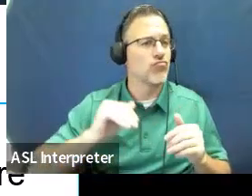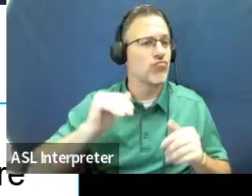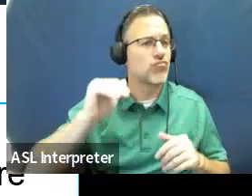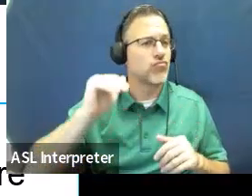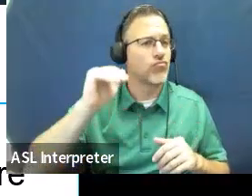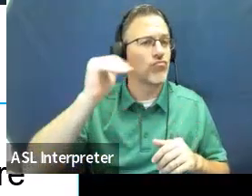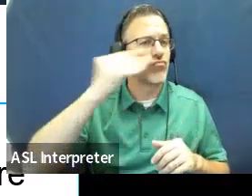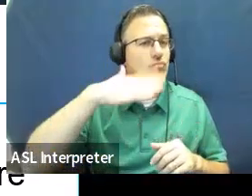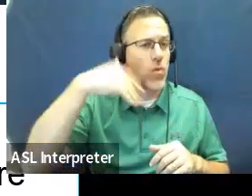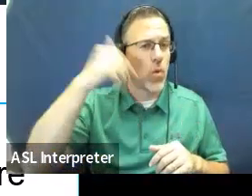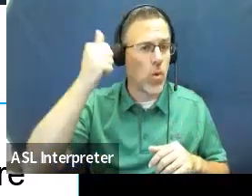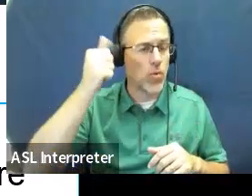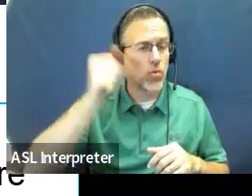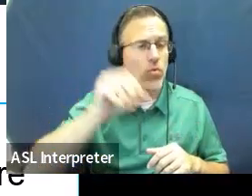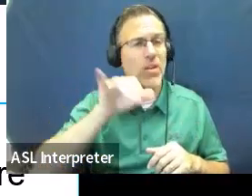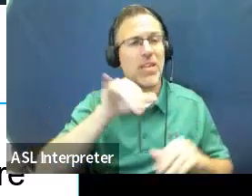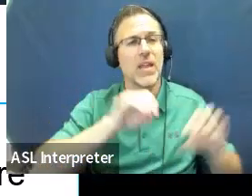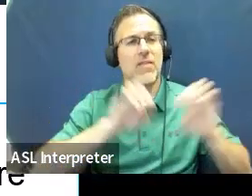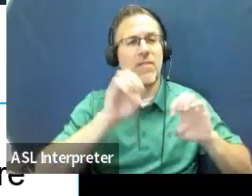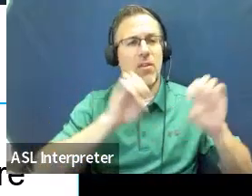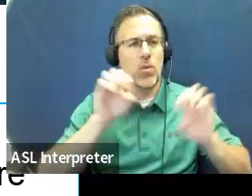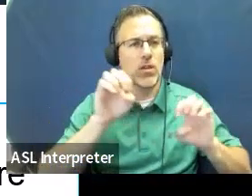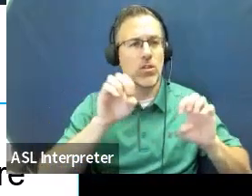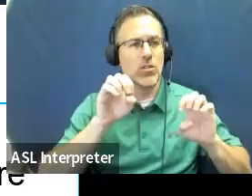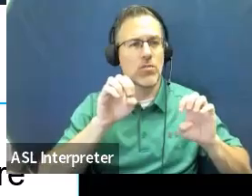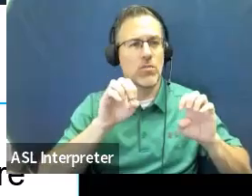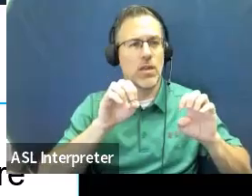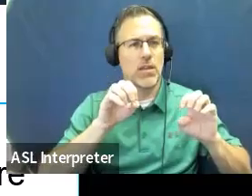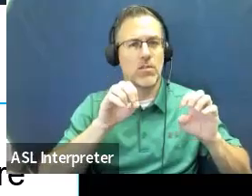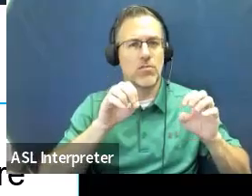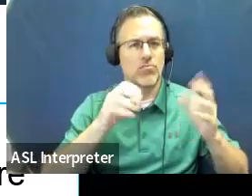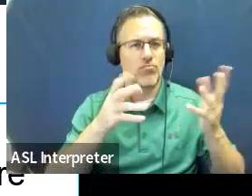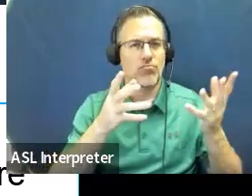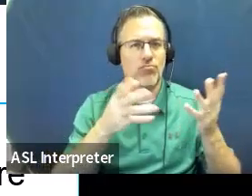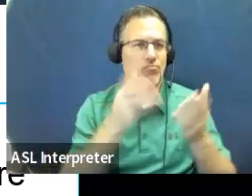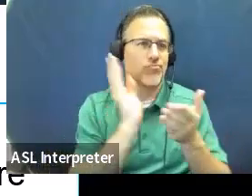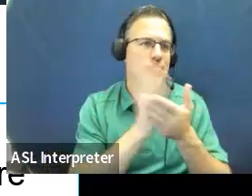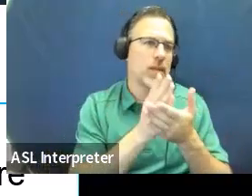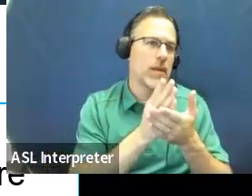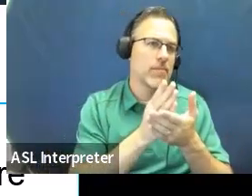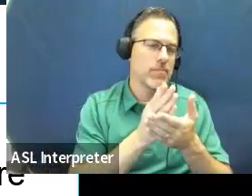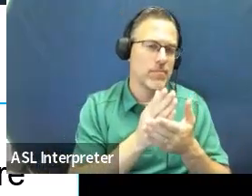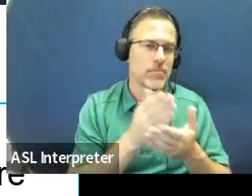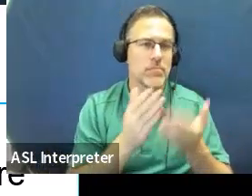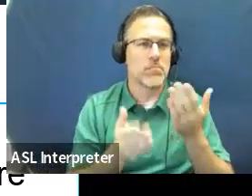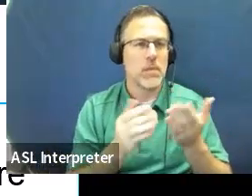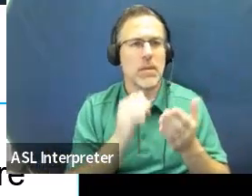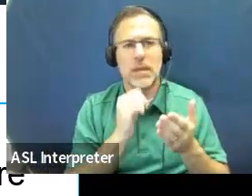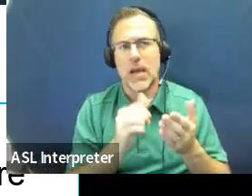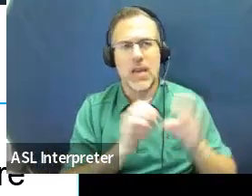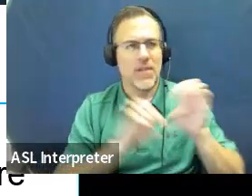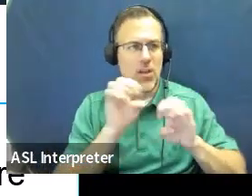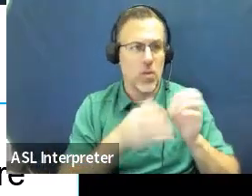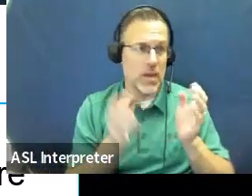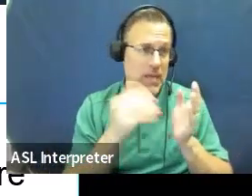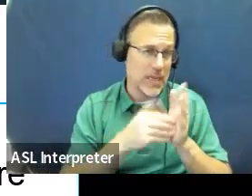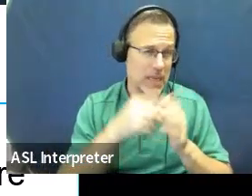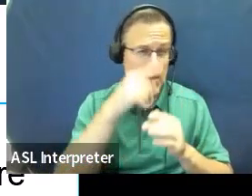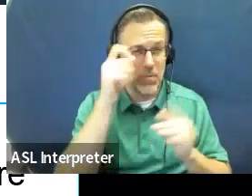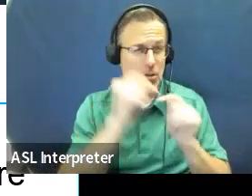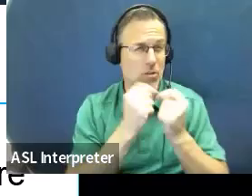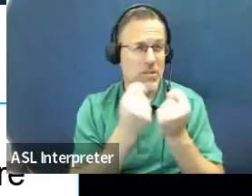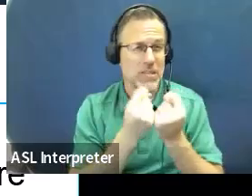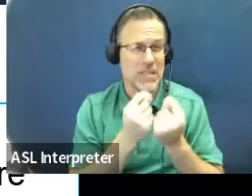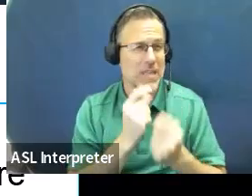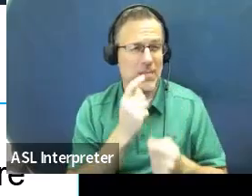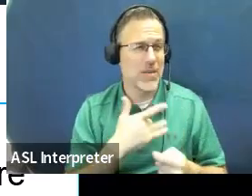kind of falls away, and it hasn't been reevaluated because the team didn't feel it was necessary. So if you have an